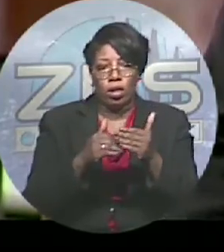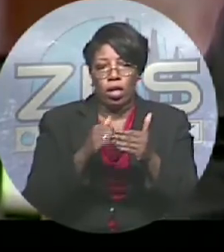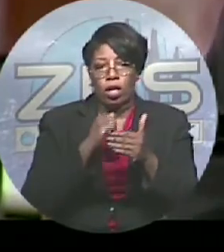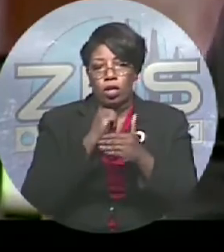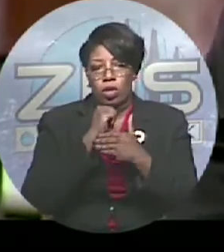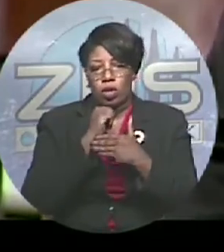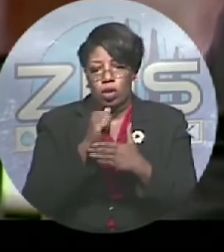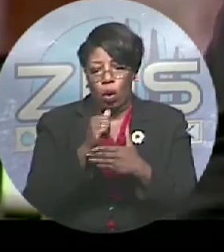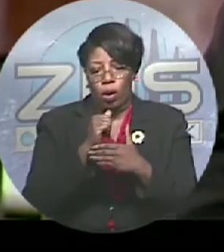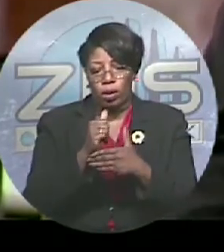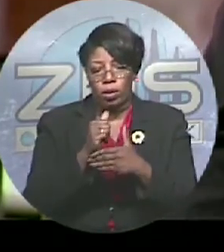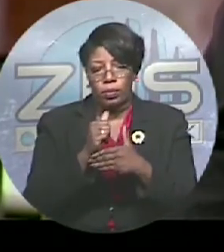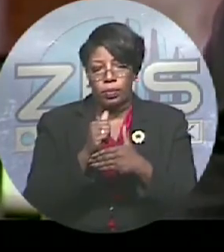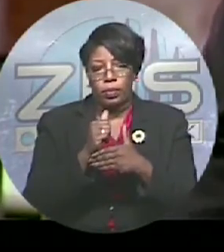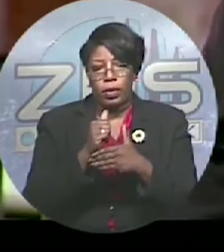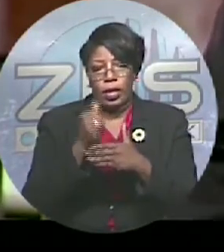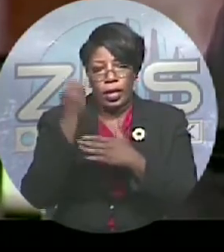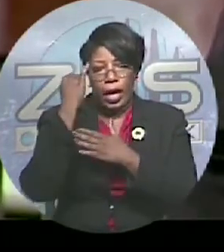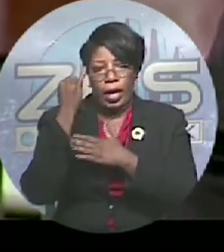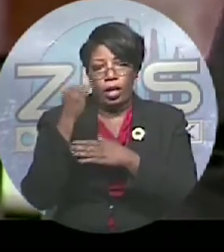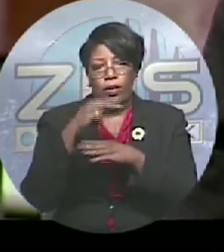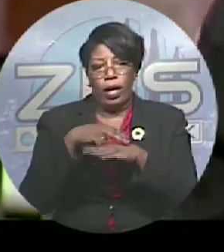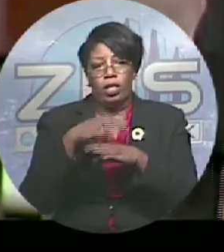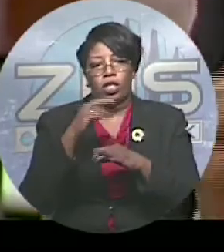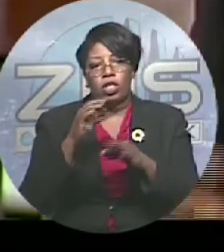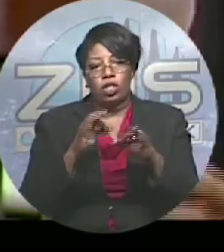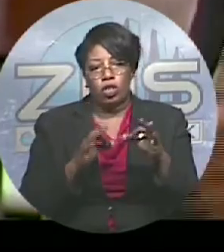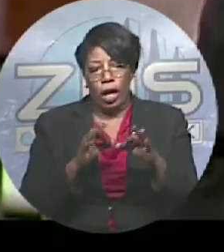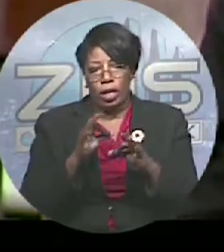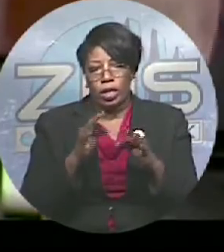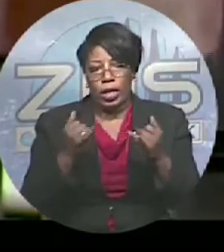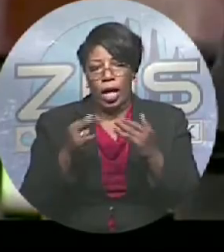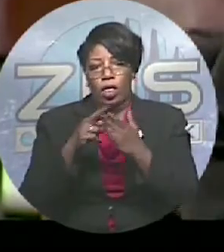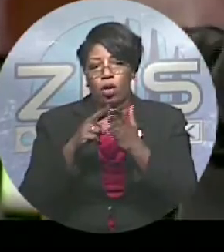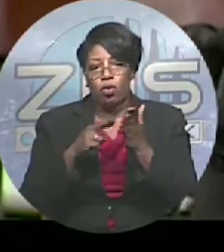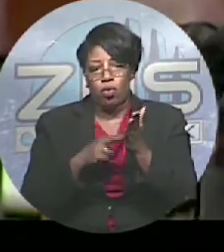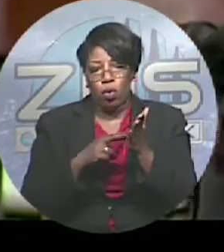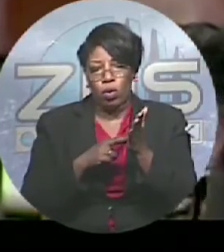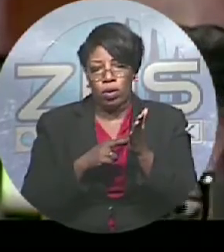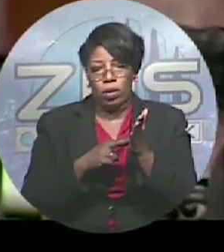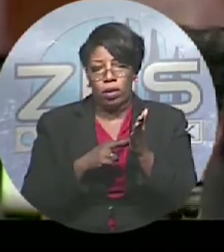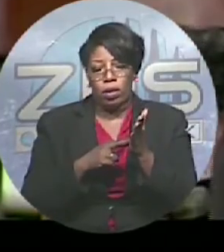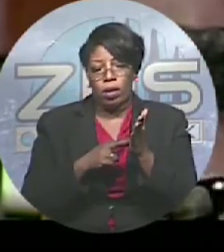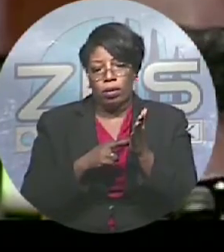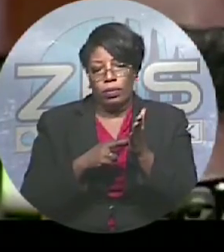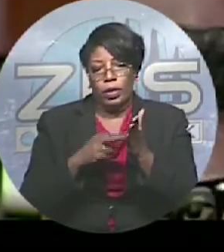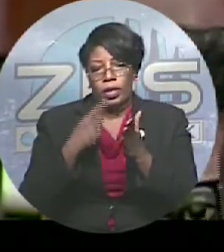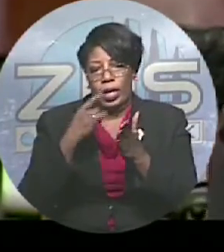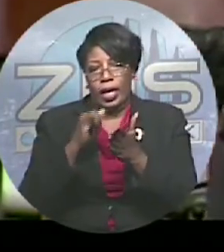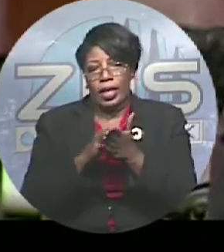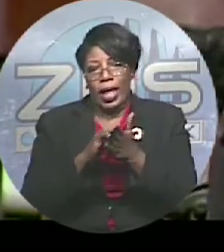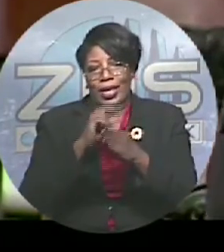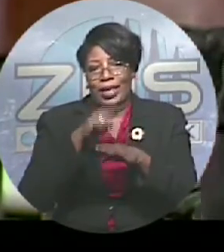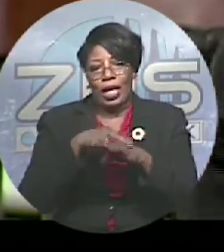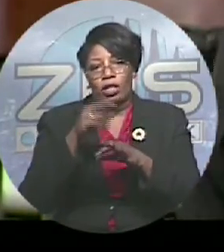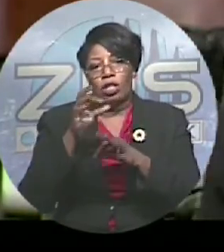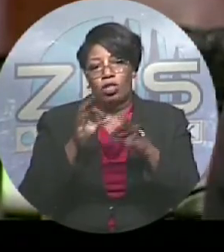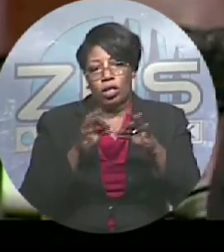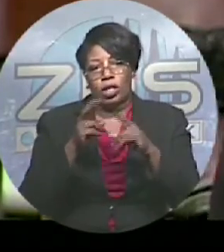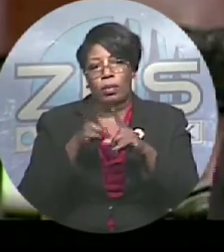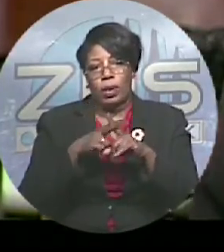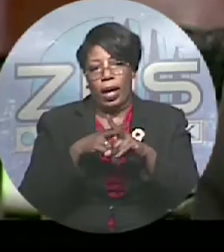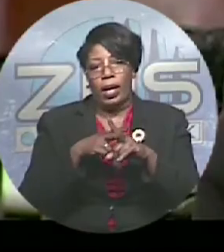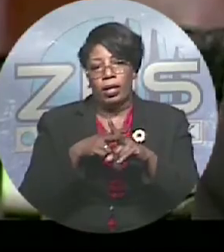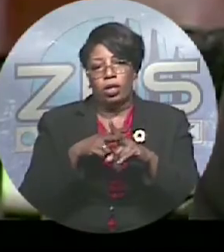into play the idea of natural justice. These rulings now seem to suggest that natural justice applies in